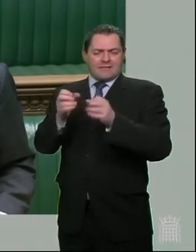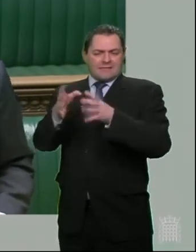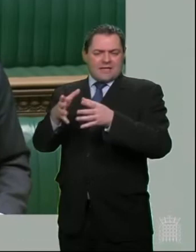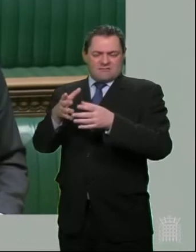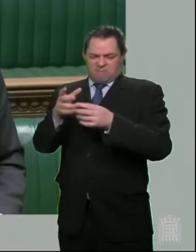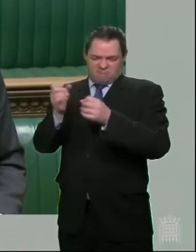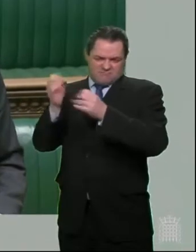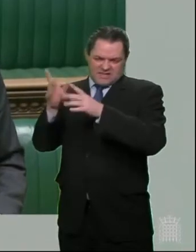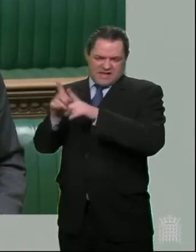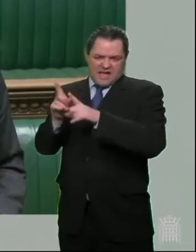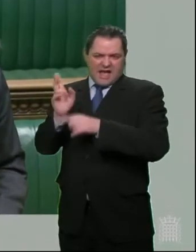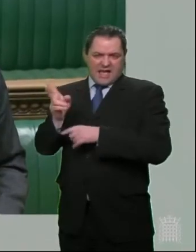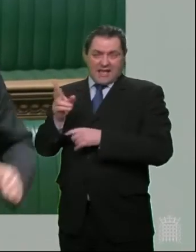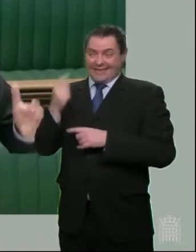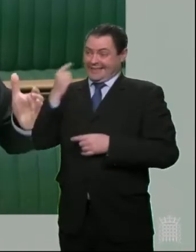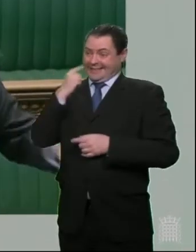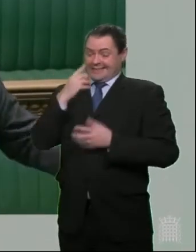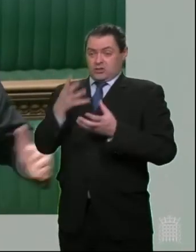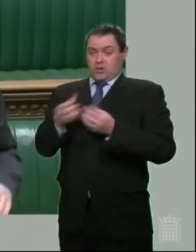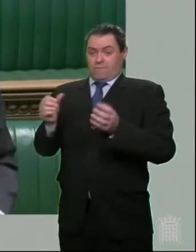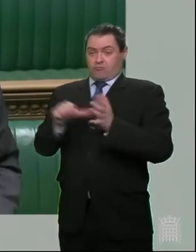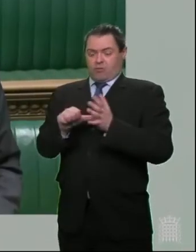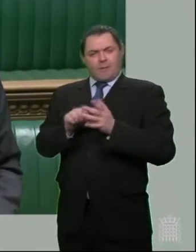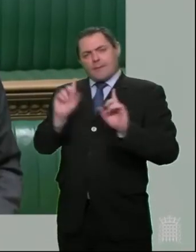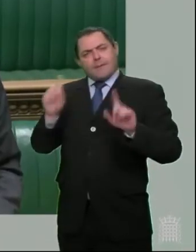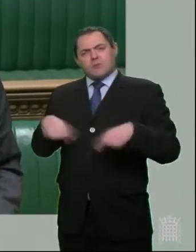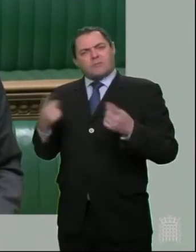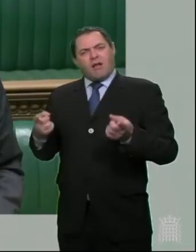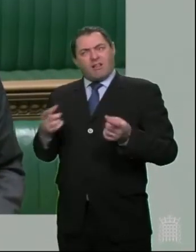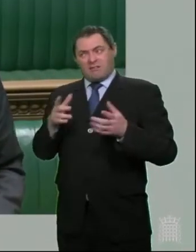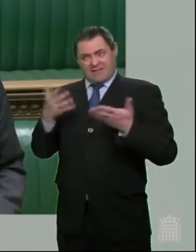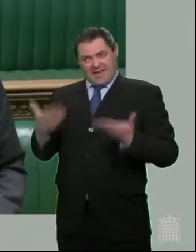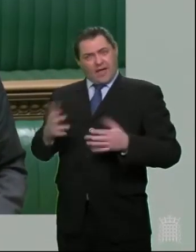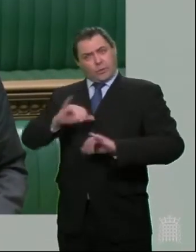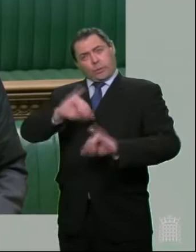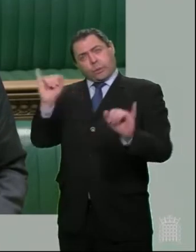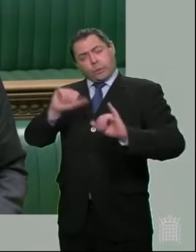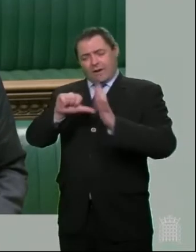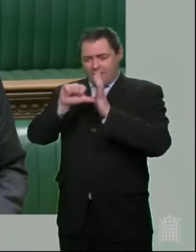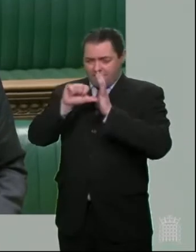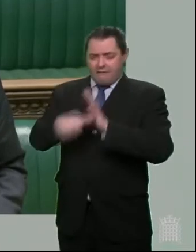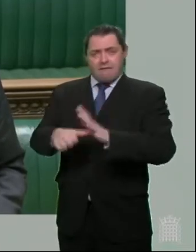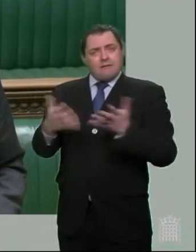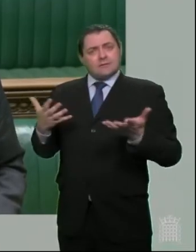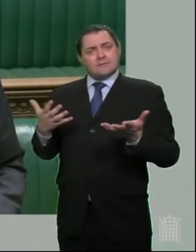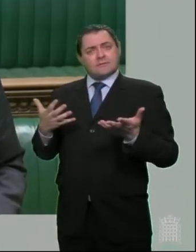Speaker, when you're facing dilemmas as tragic as the ones being confronted by countries around the world. But I think